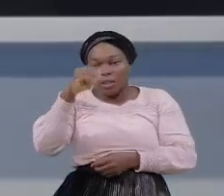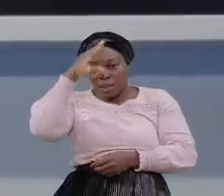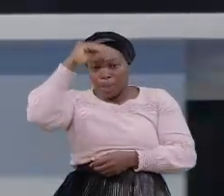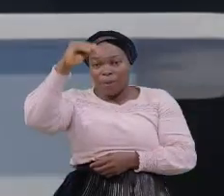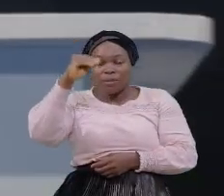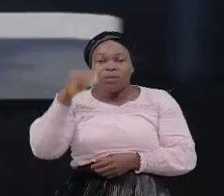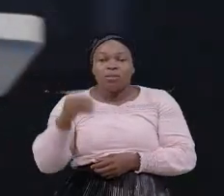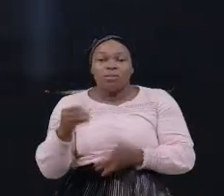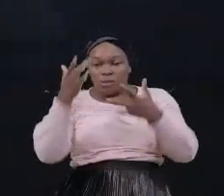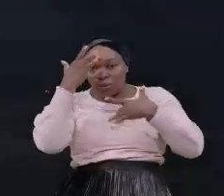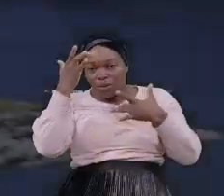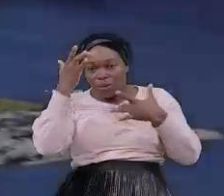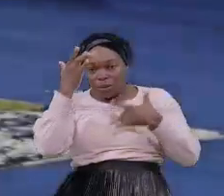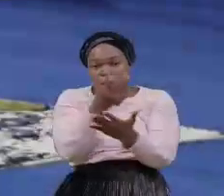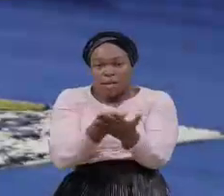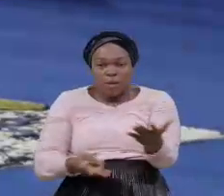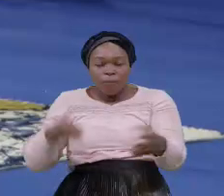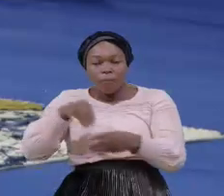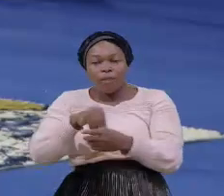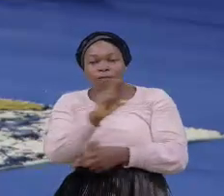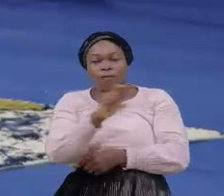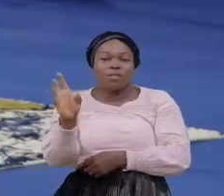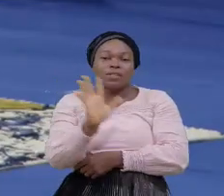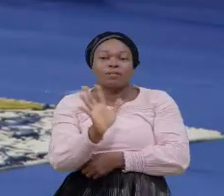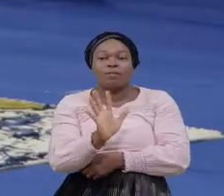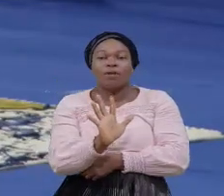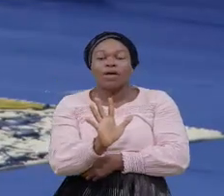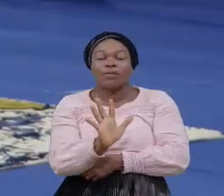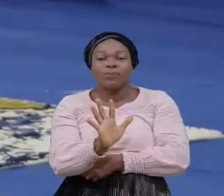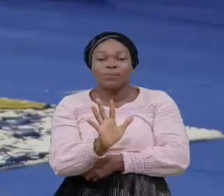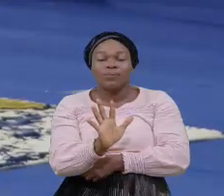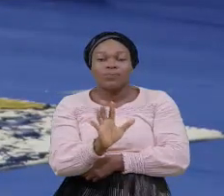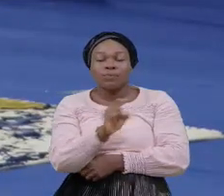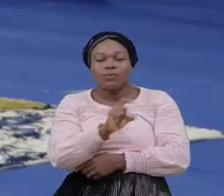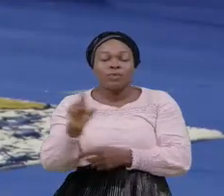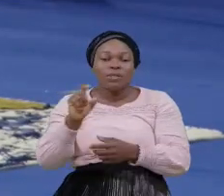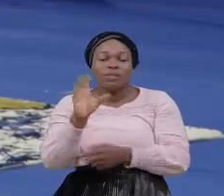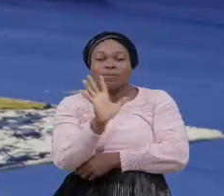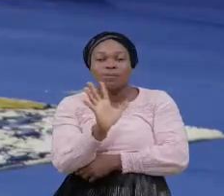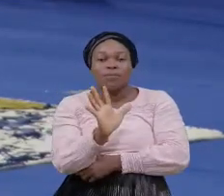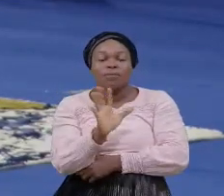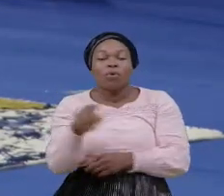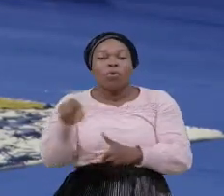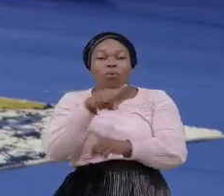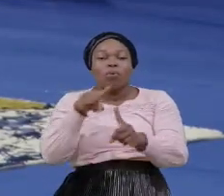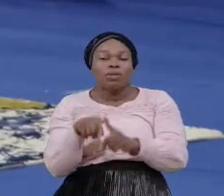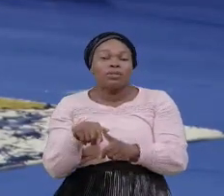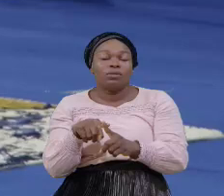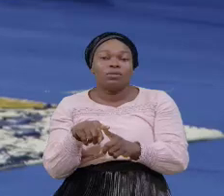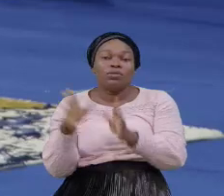lay. Look at verse 5. Verse 5, when Jesus